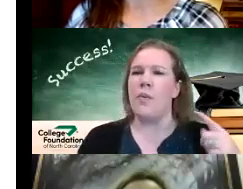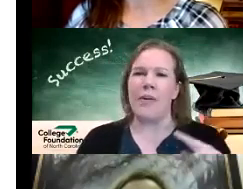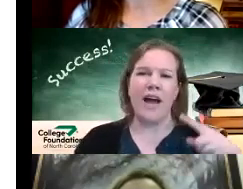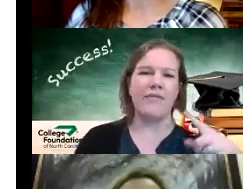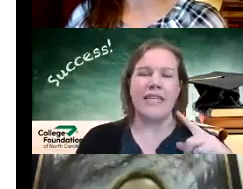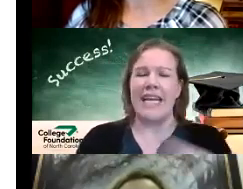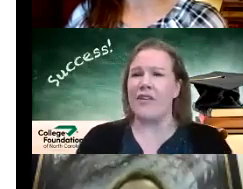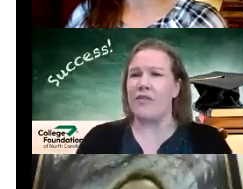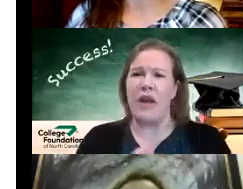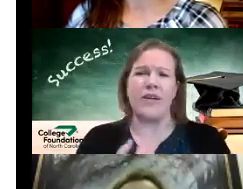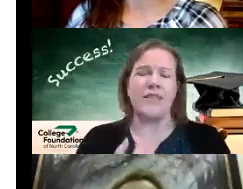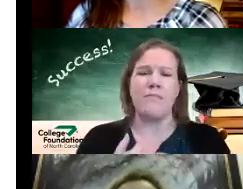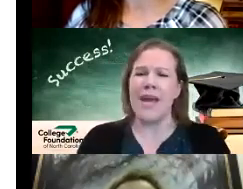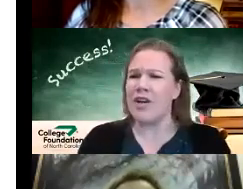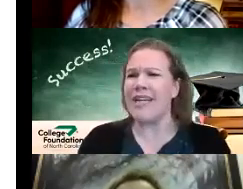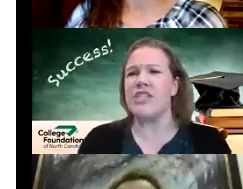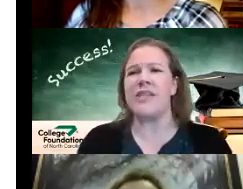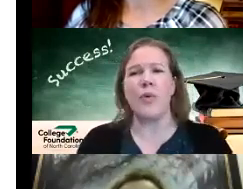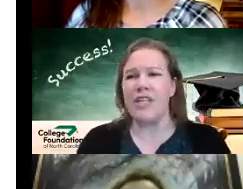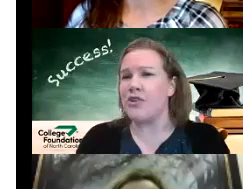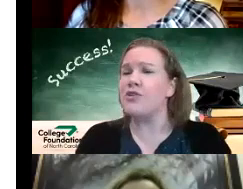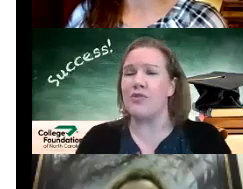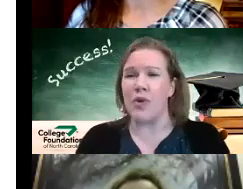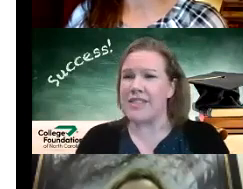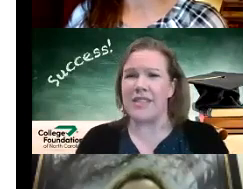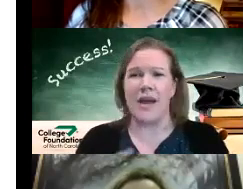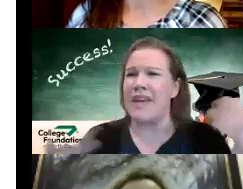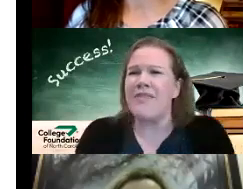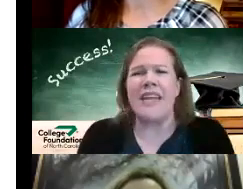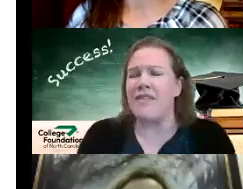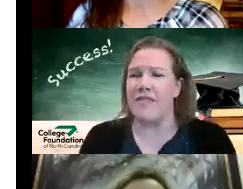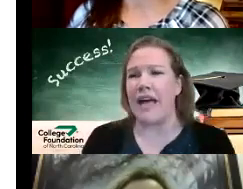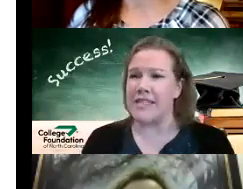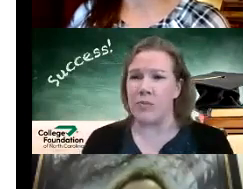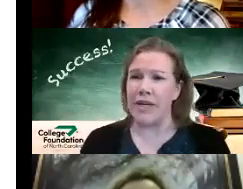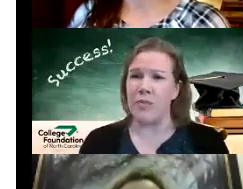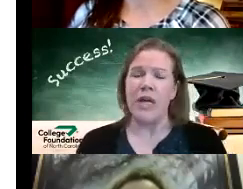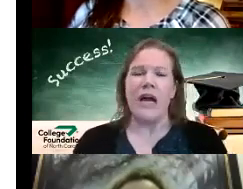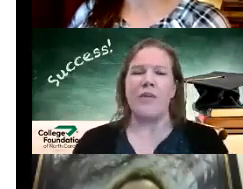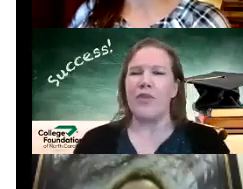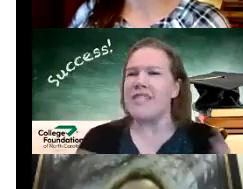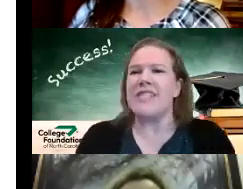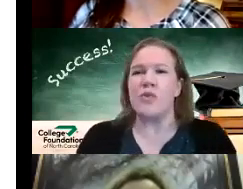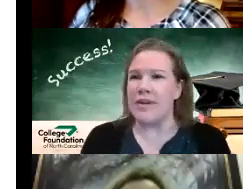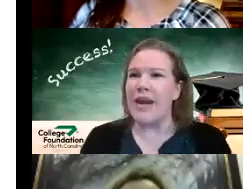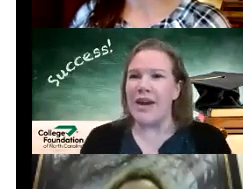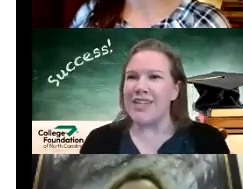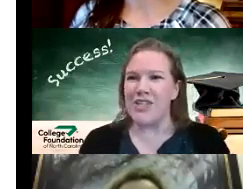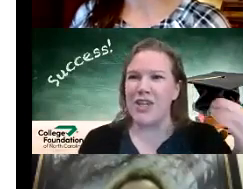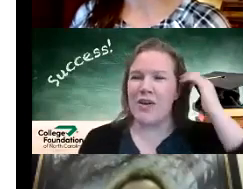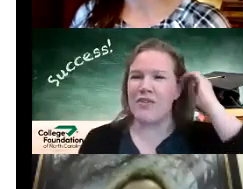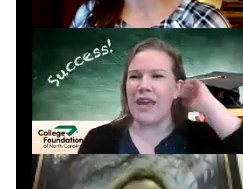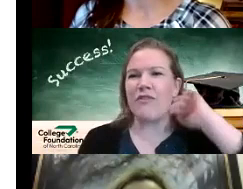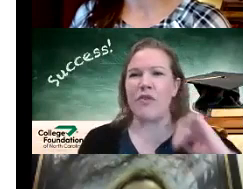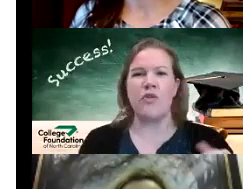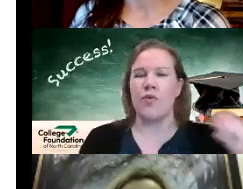you might want to have the date of parents' marriage, separation or divorce, if any of that is applicable. For instance, remarriage, you